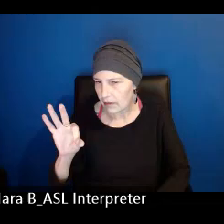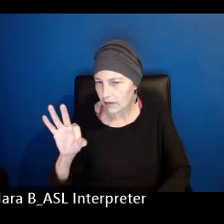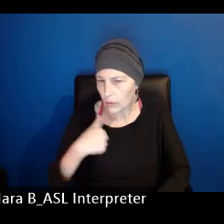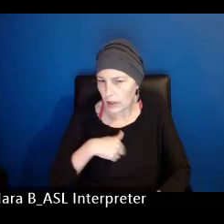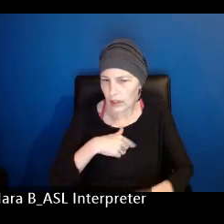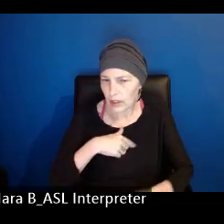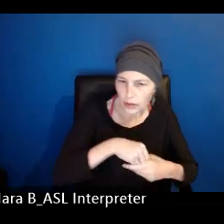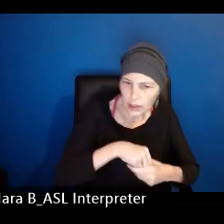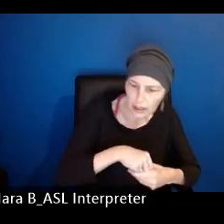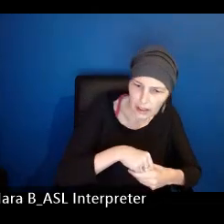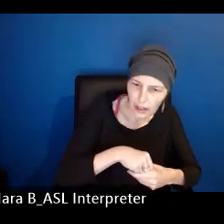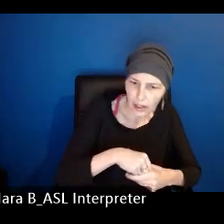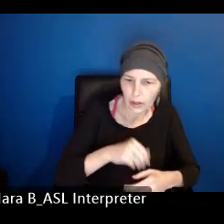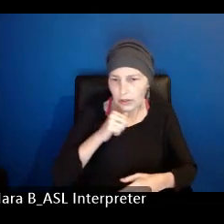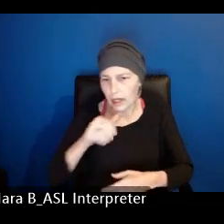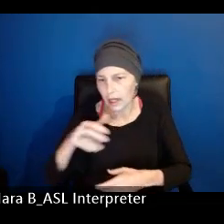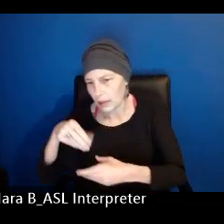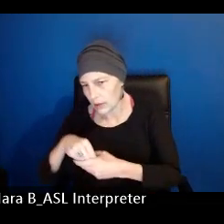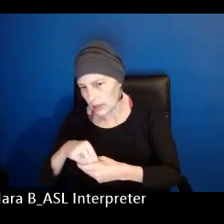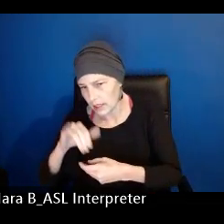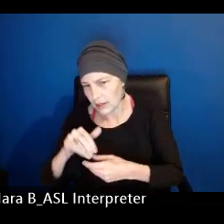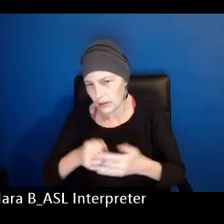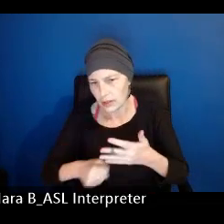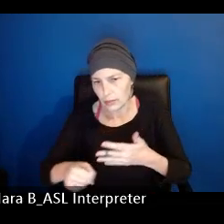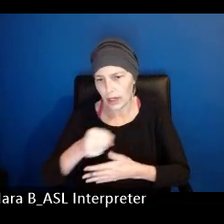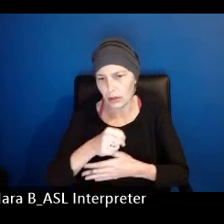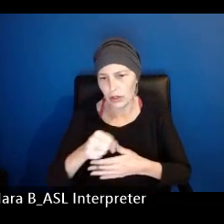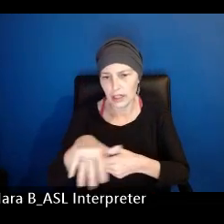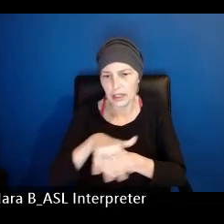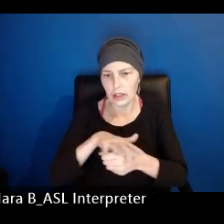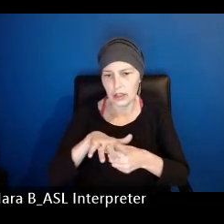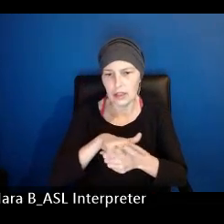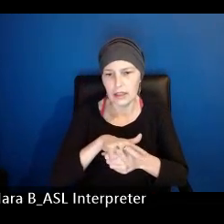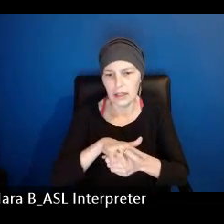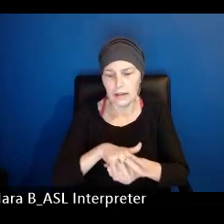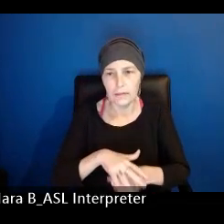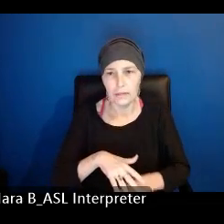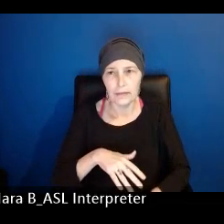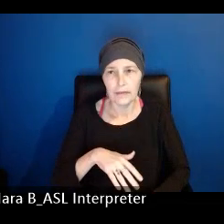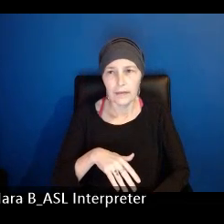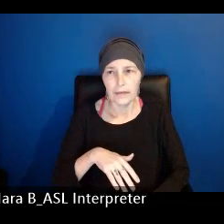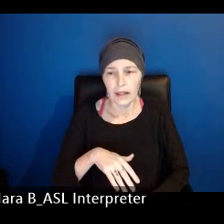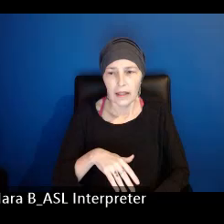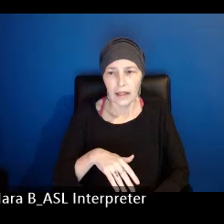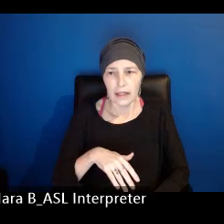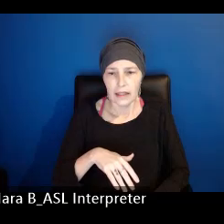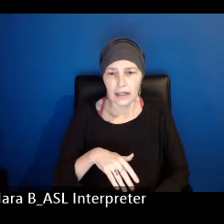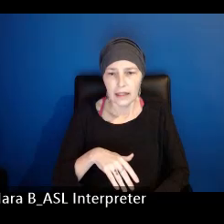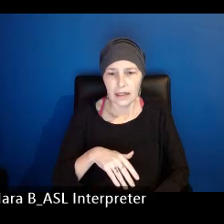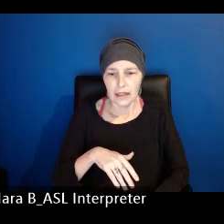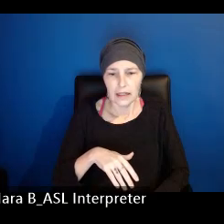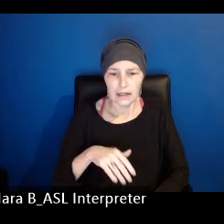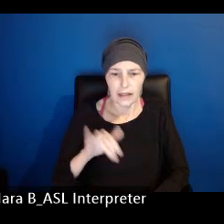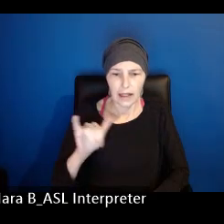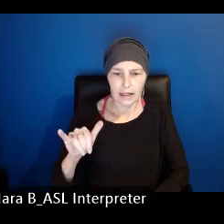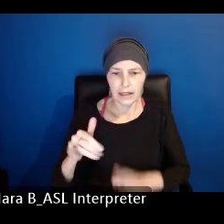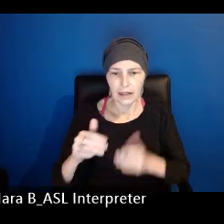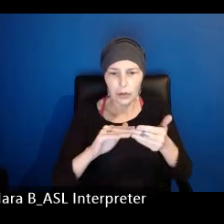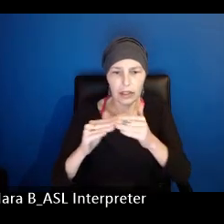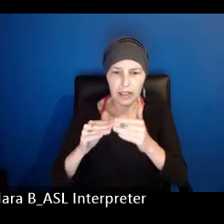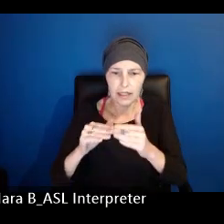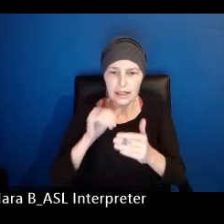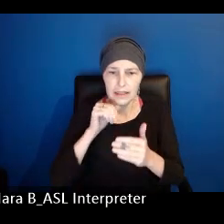those priority zones. Um, it is not, from what I understand, a disadvantaged community, although I don't think that takes